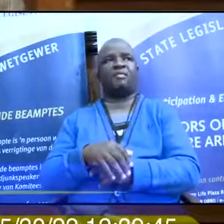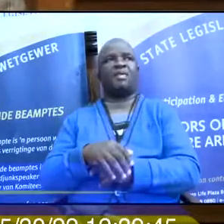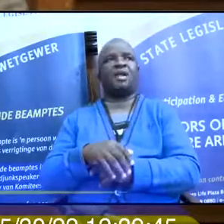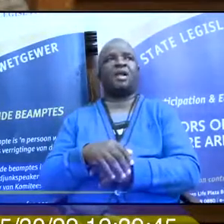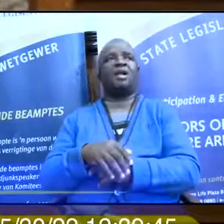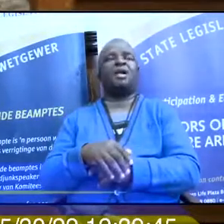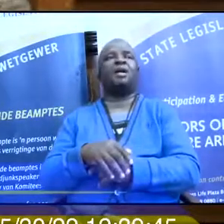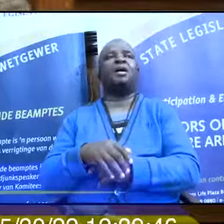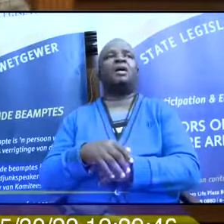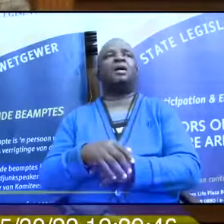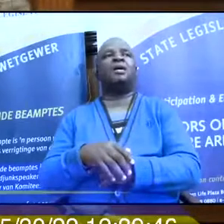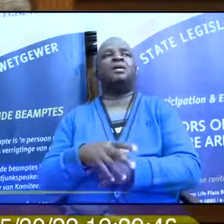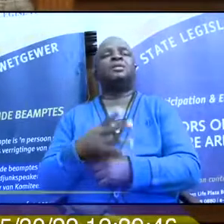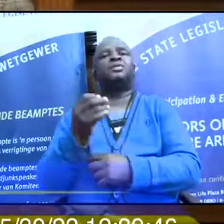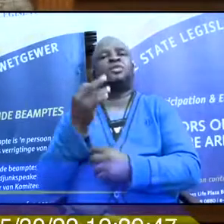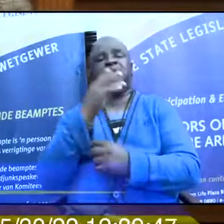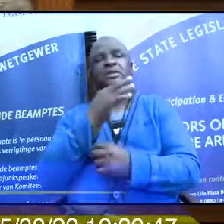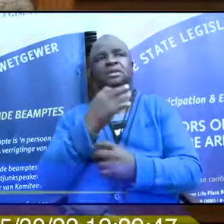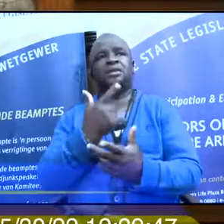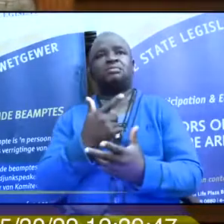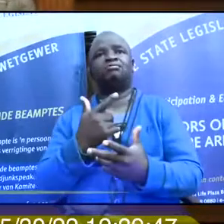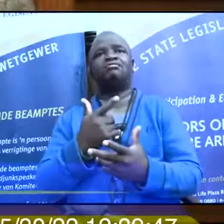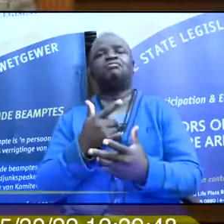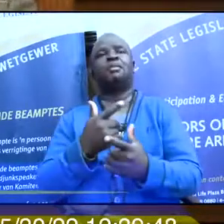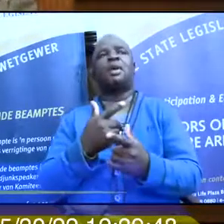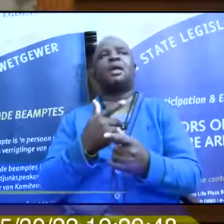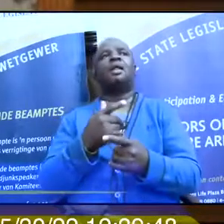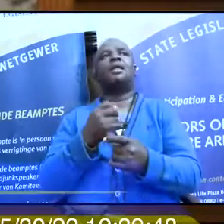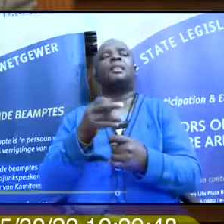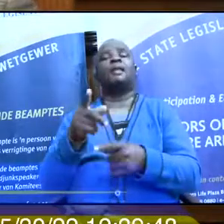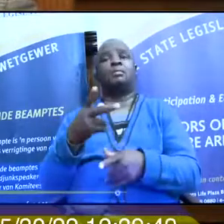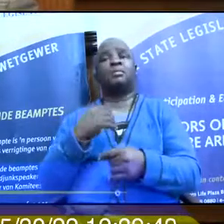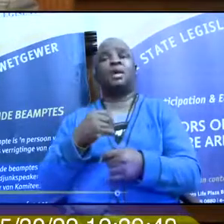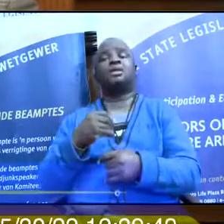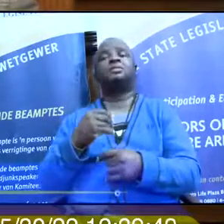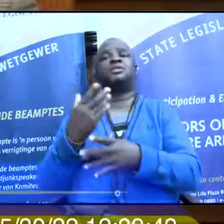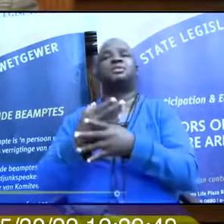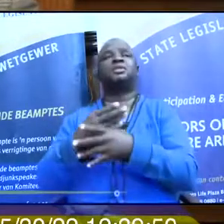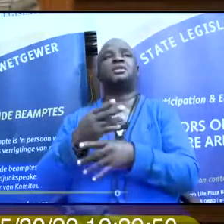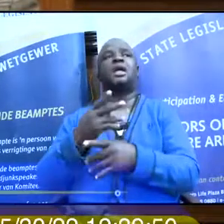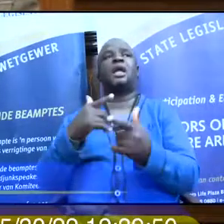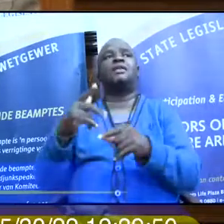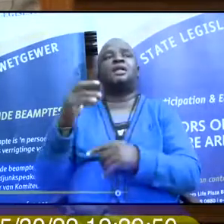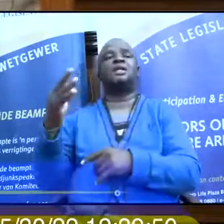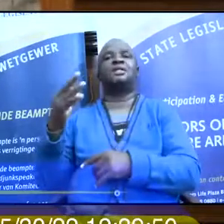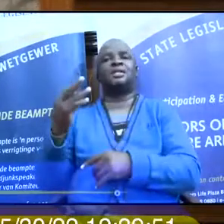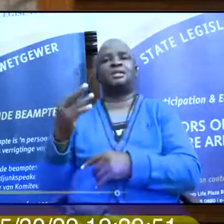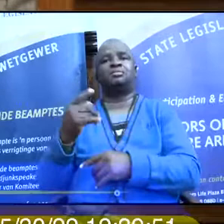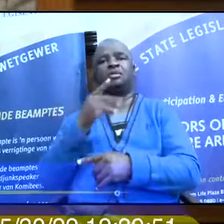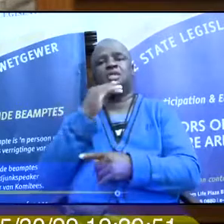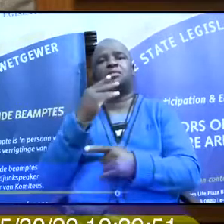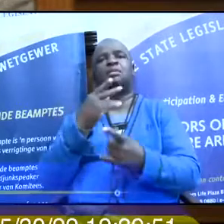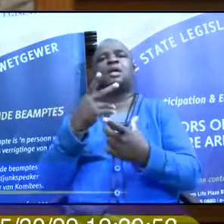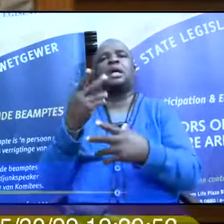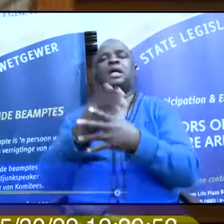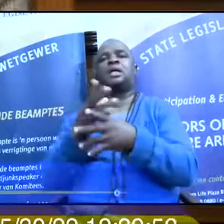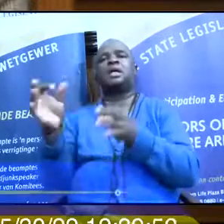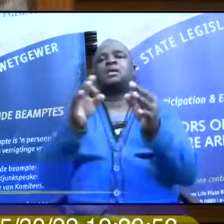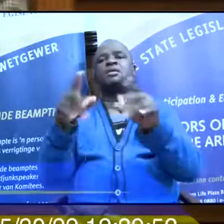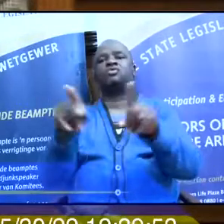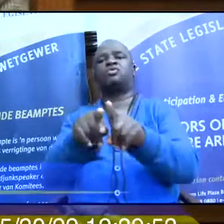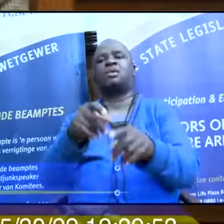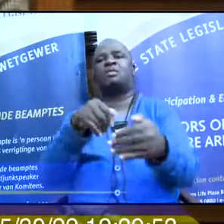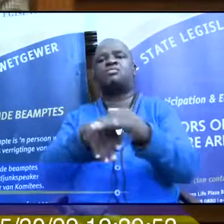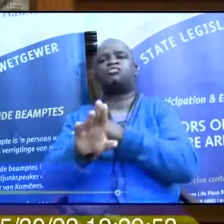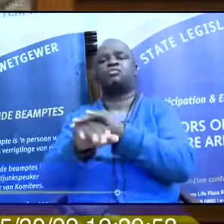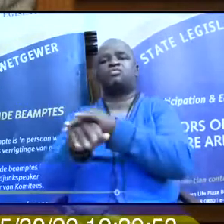what was saying but not properly placed is that they are in level 3 as appointed as messengers in various offices in